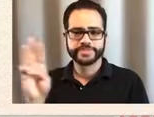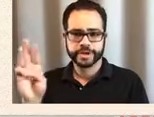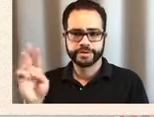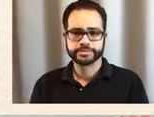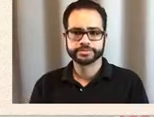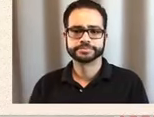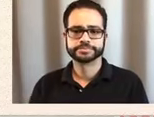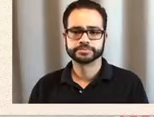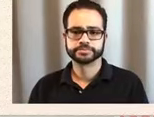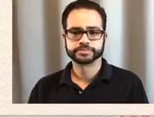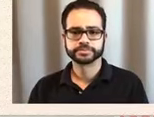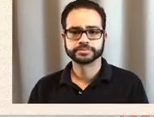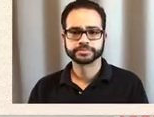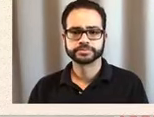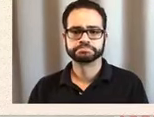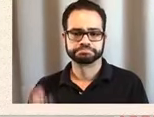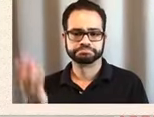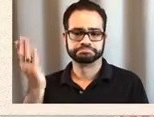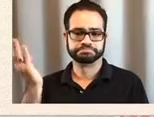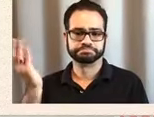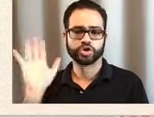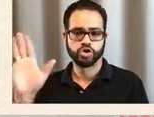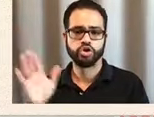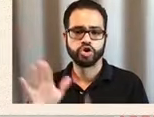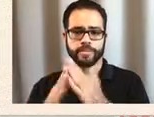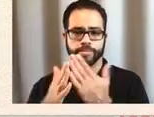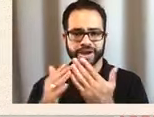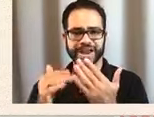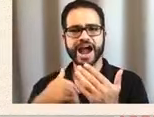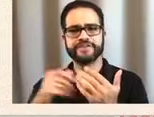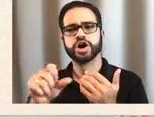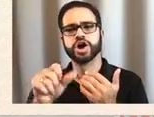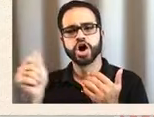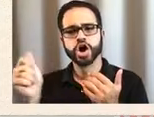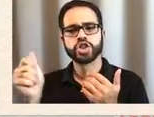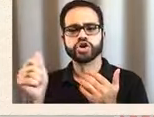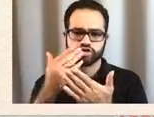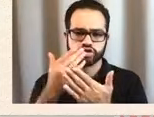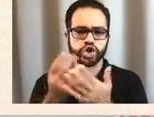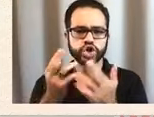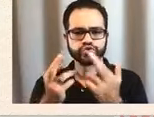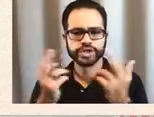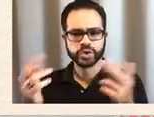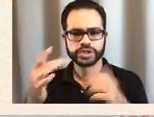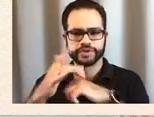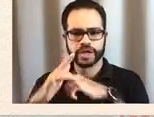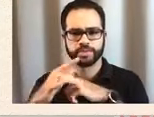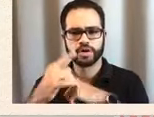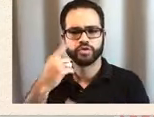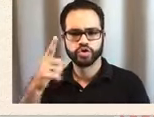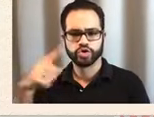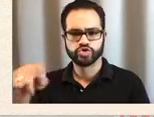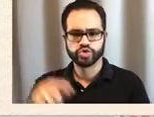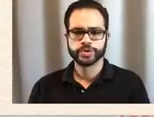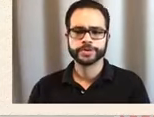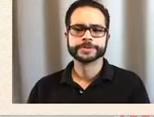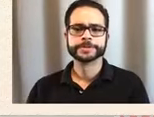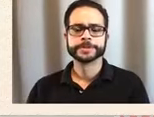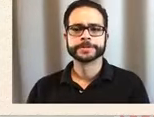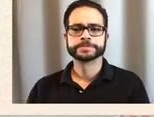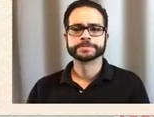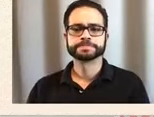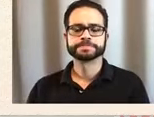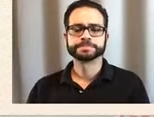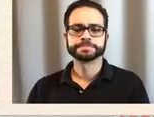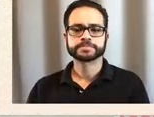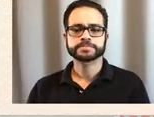this is her book. There's a few other good resources for your reference. And that is the end